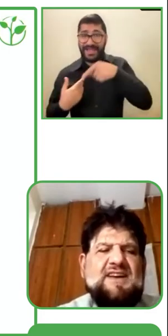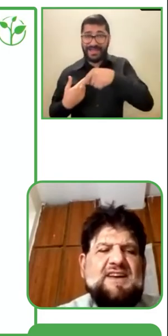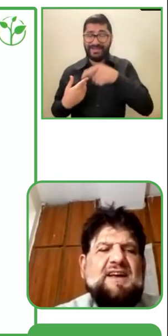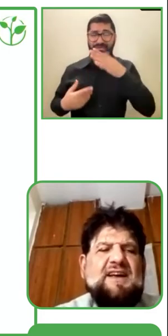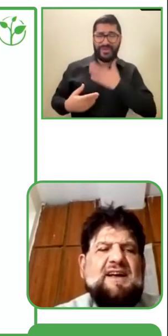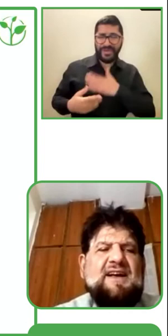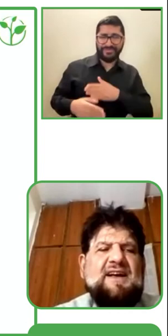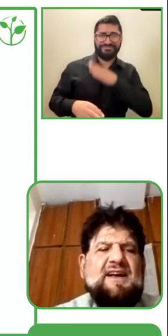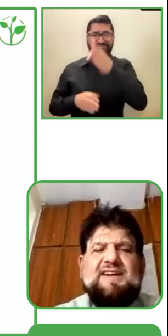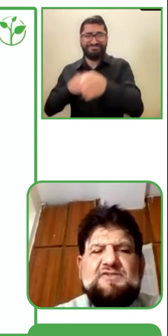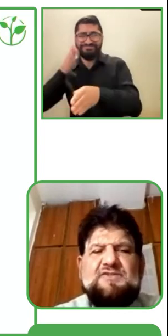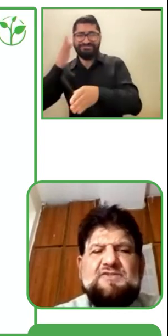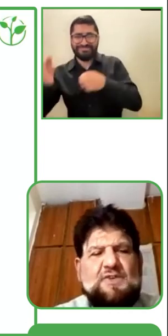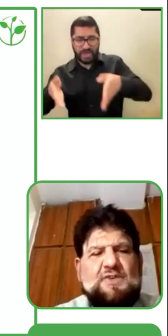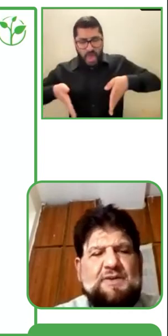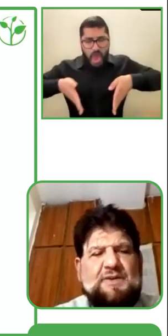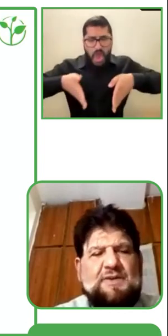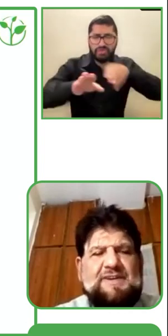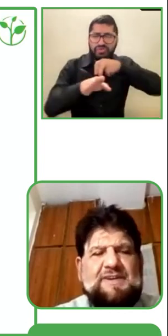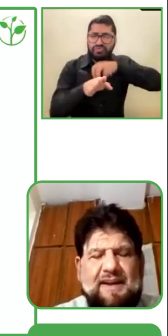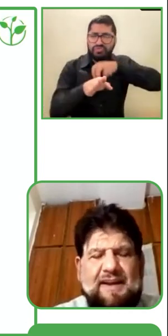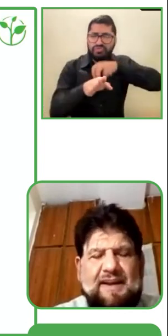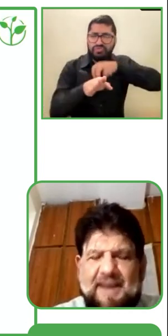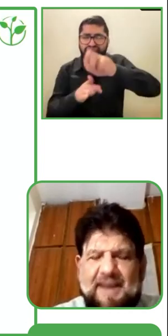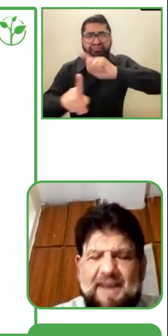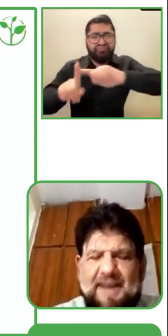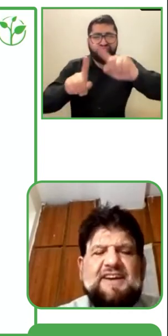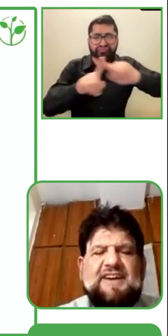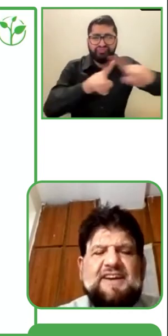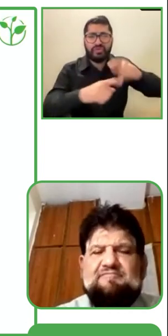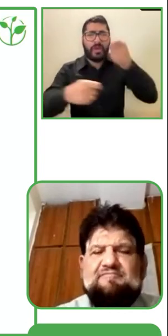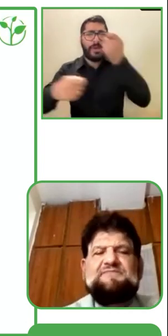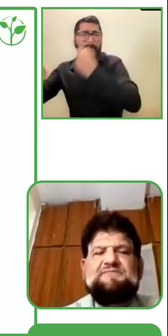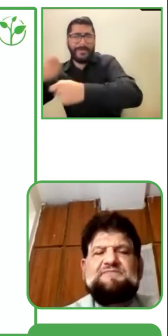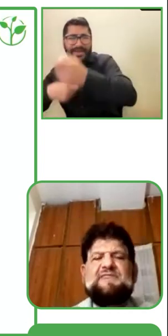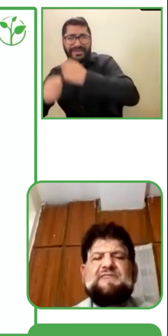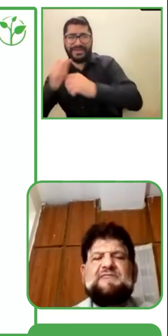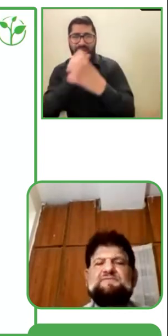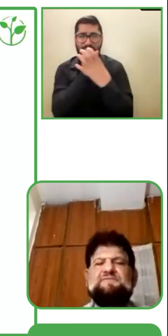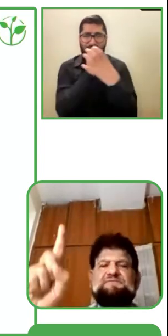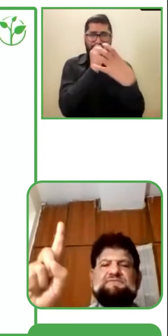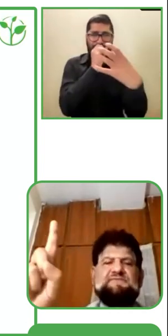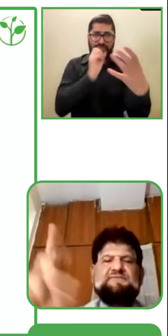balloons in order to gain income.